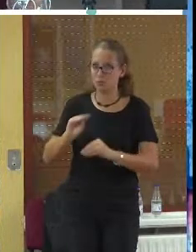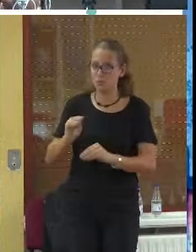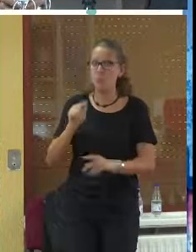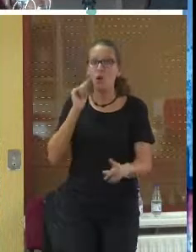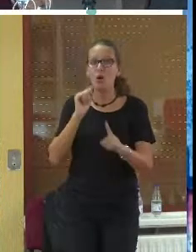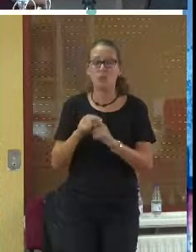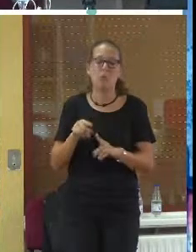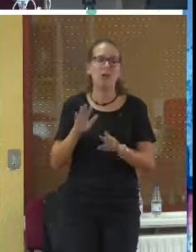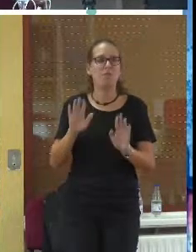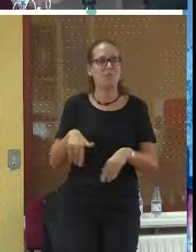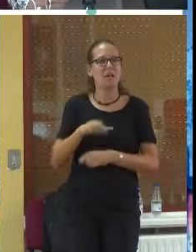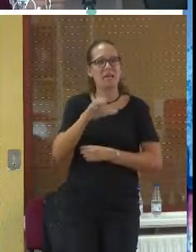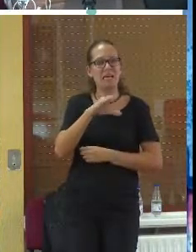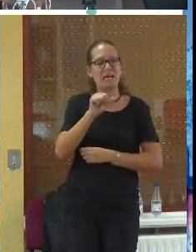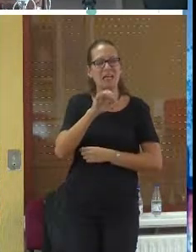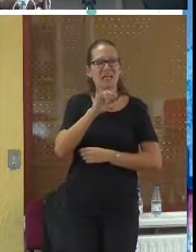ECATIC.